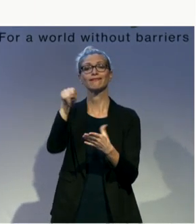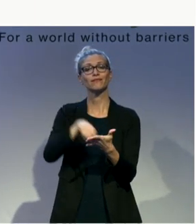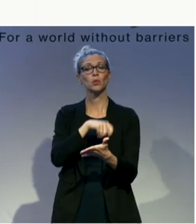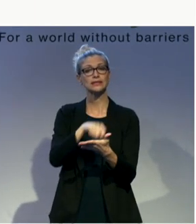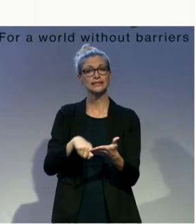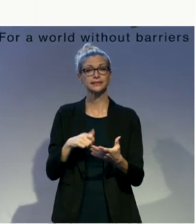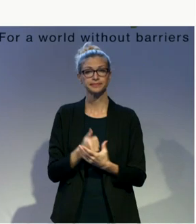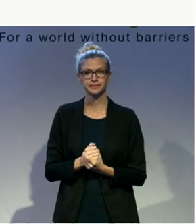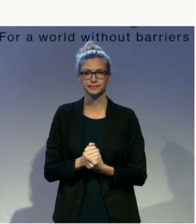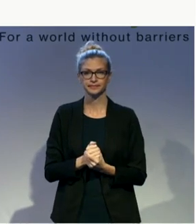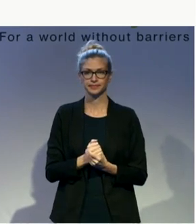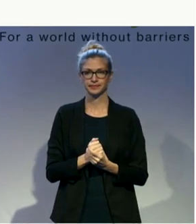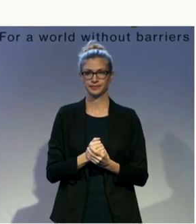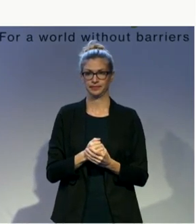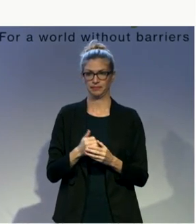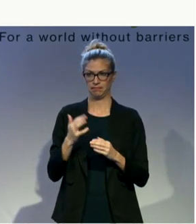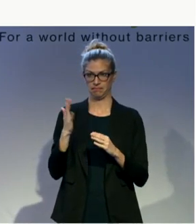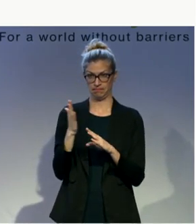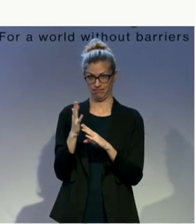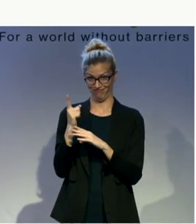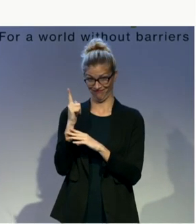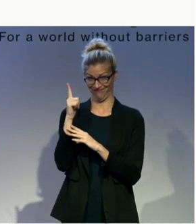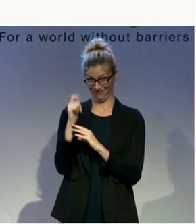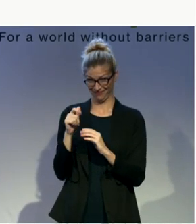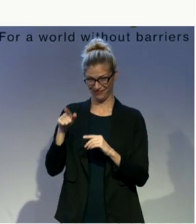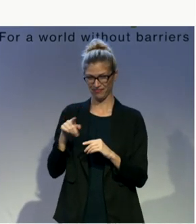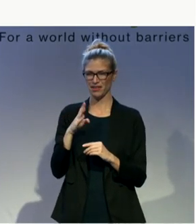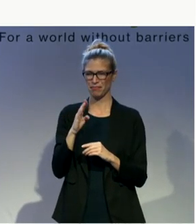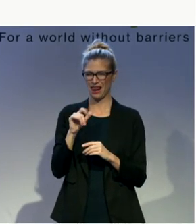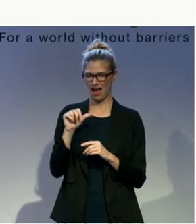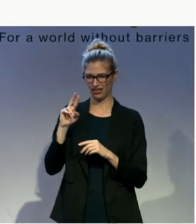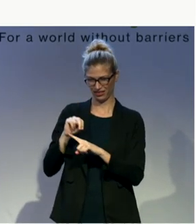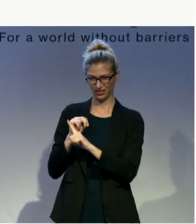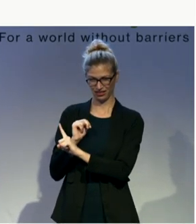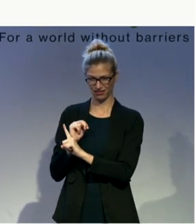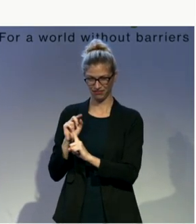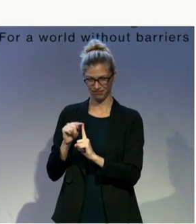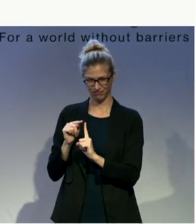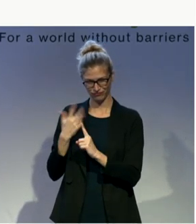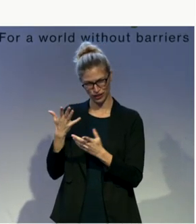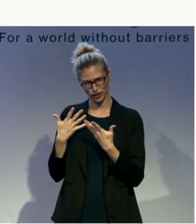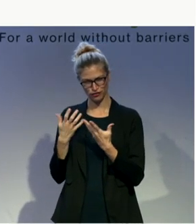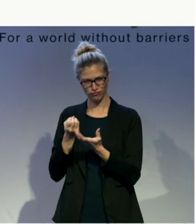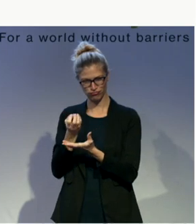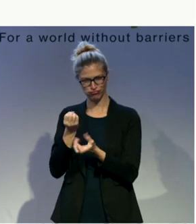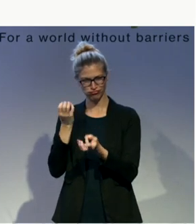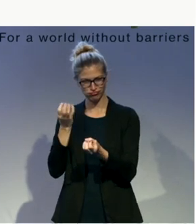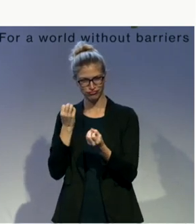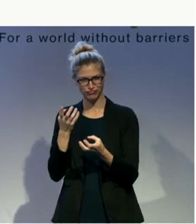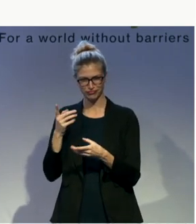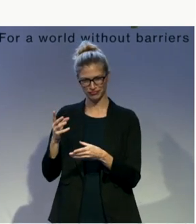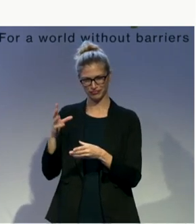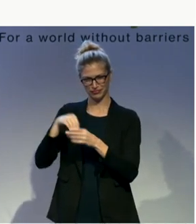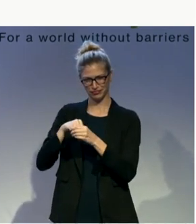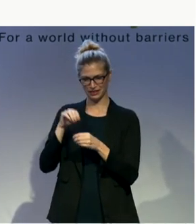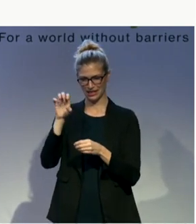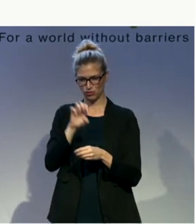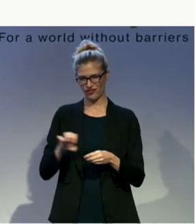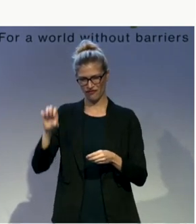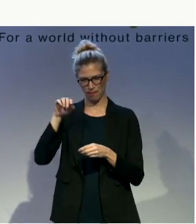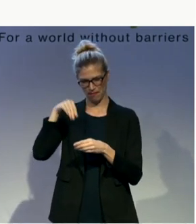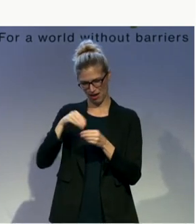Before it started, Milan pointed out that from the perspective of Inclusion Europe, there all around the world and also in Europe, there are